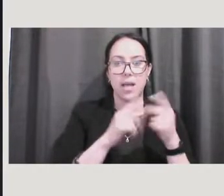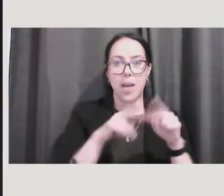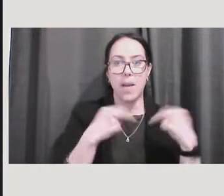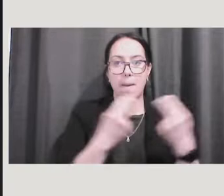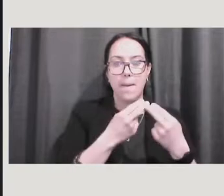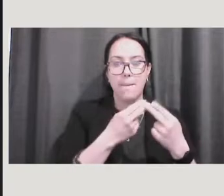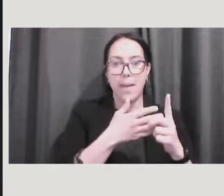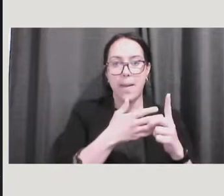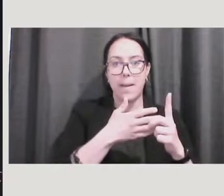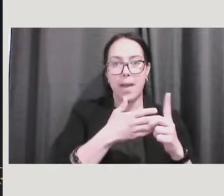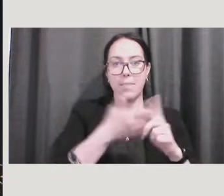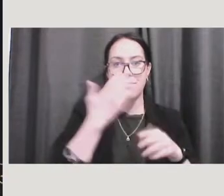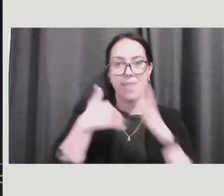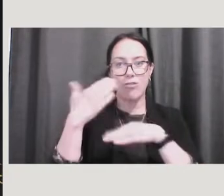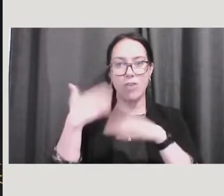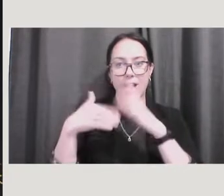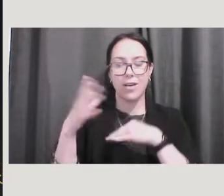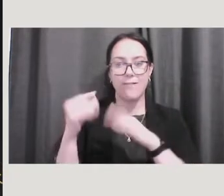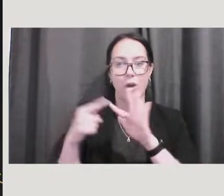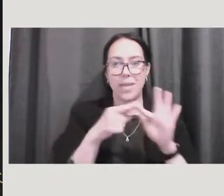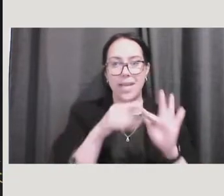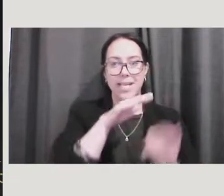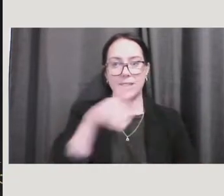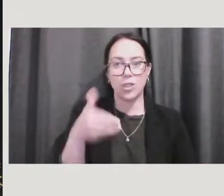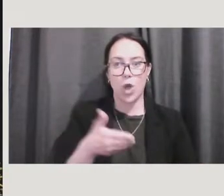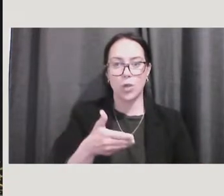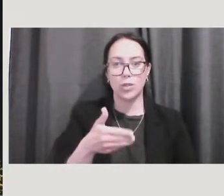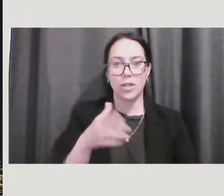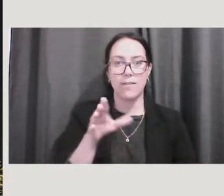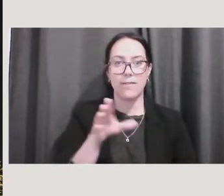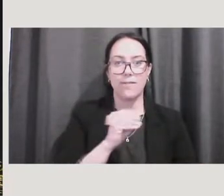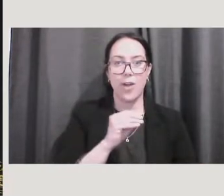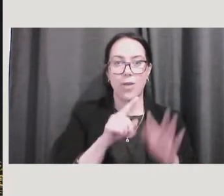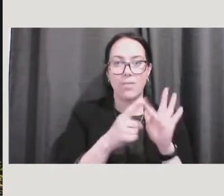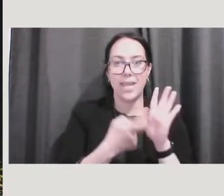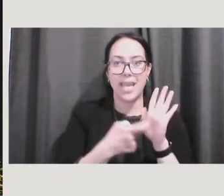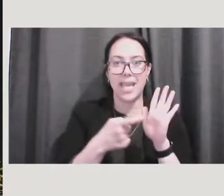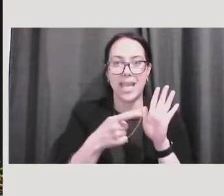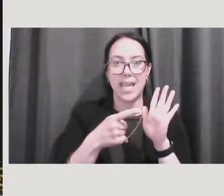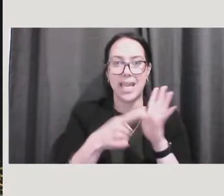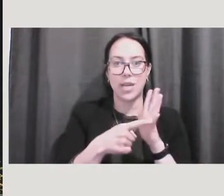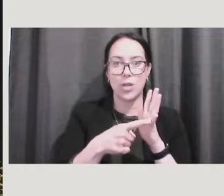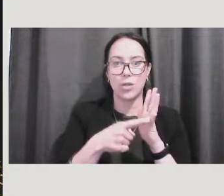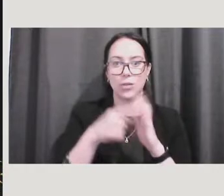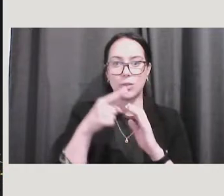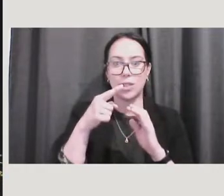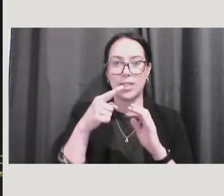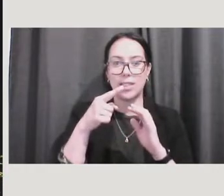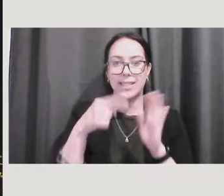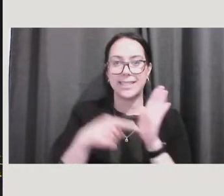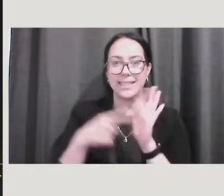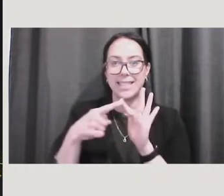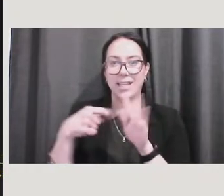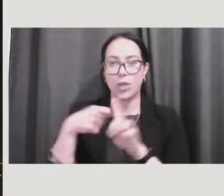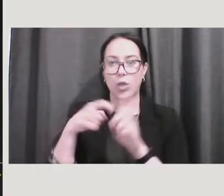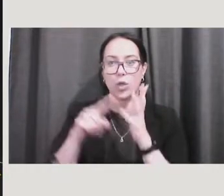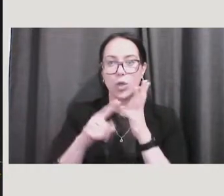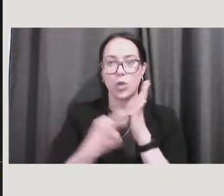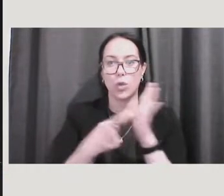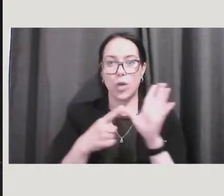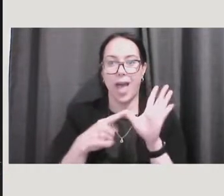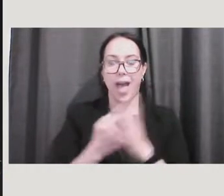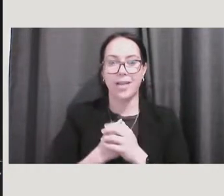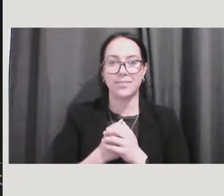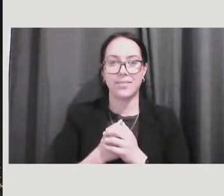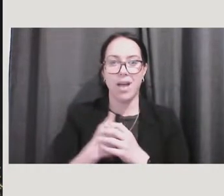all the way from the Murray of editor um I would think I'm a triple three